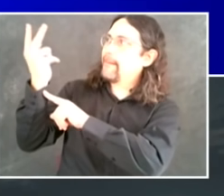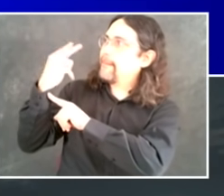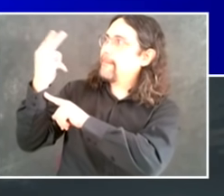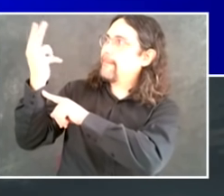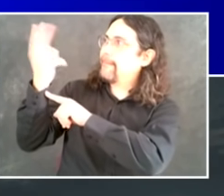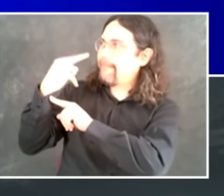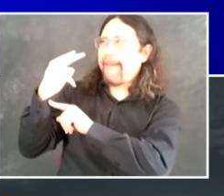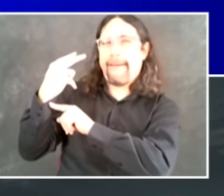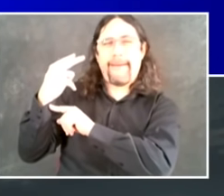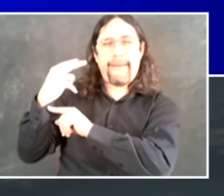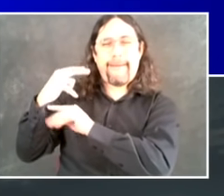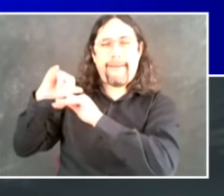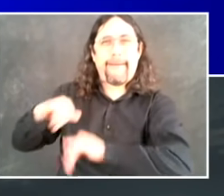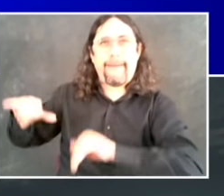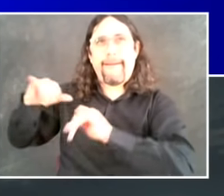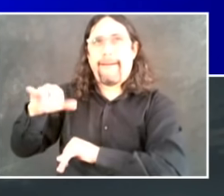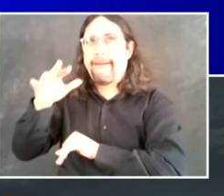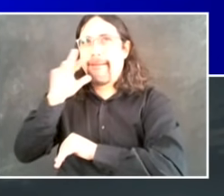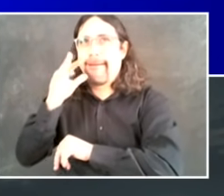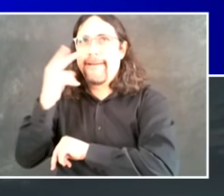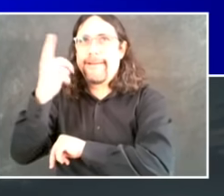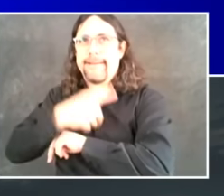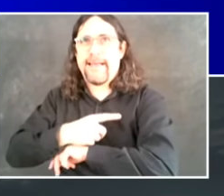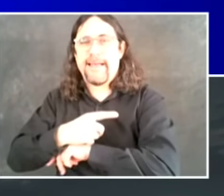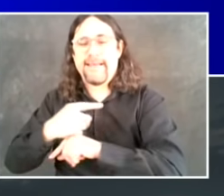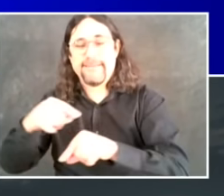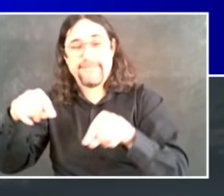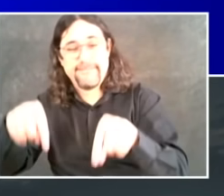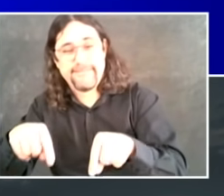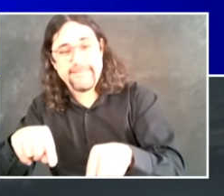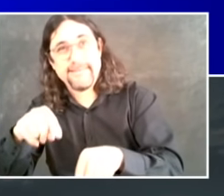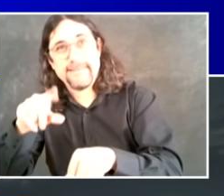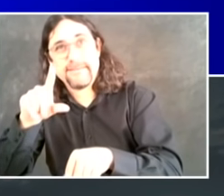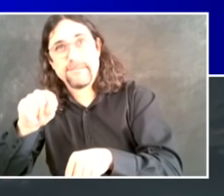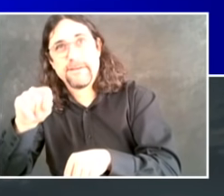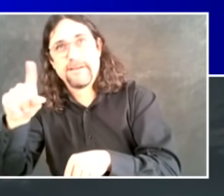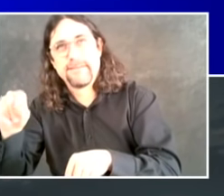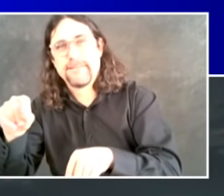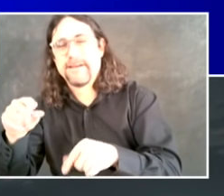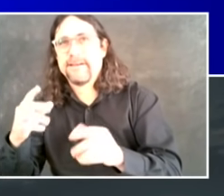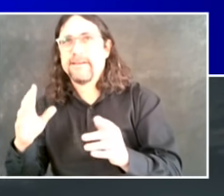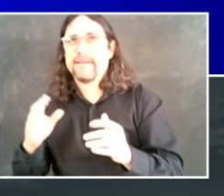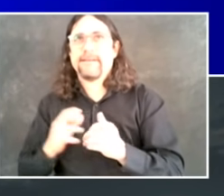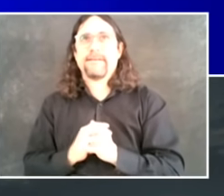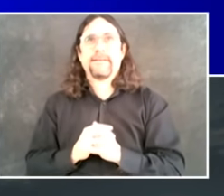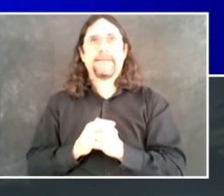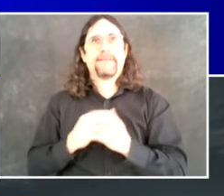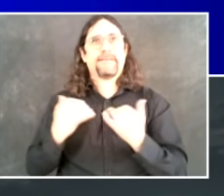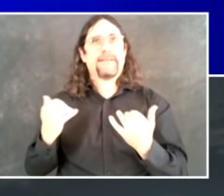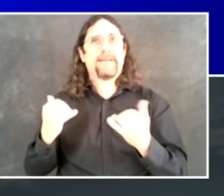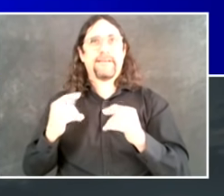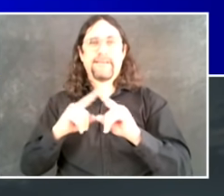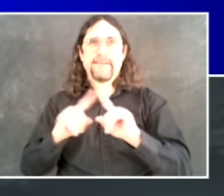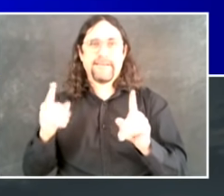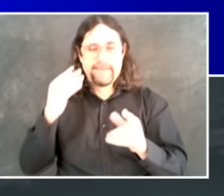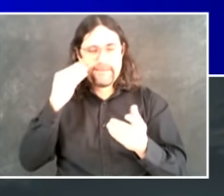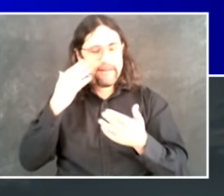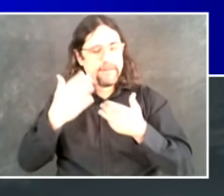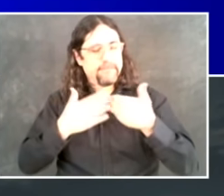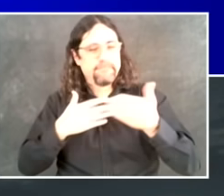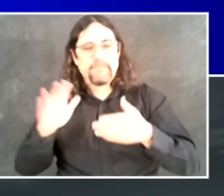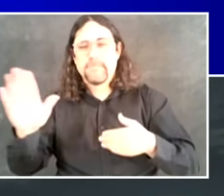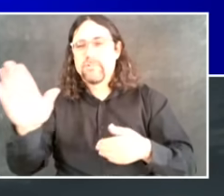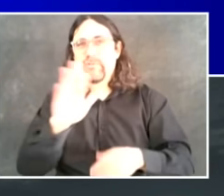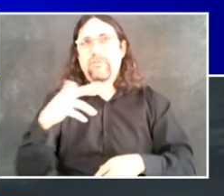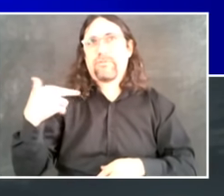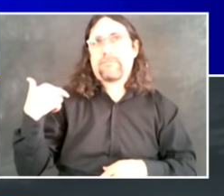all different communities have overlapped with this horrible crisis. We went through Easter, Passover, now Ramadan. Everyone's